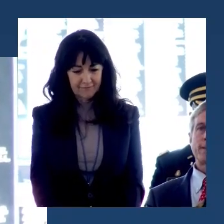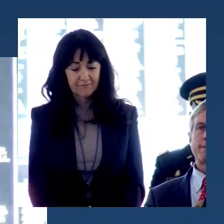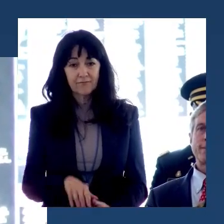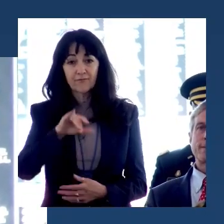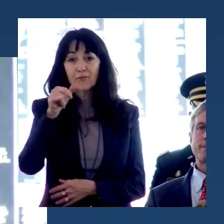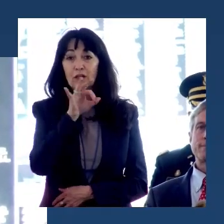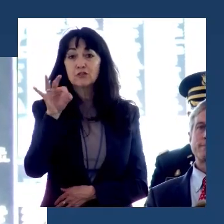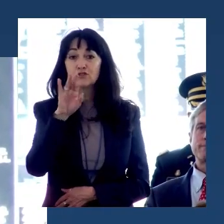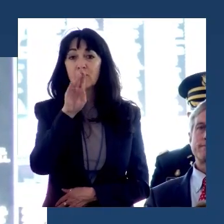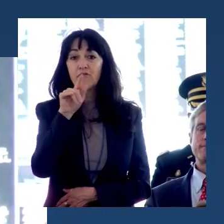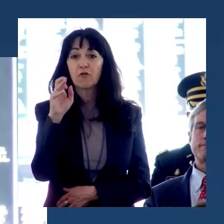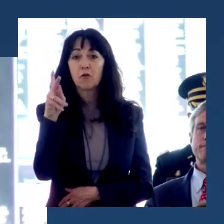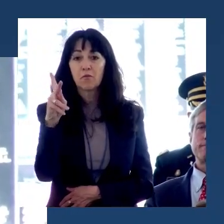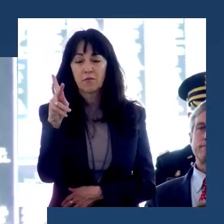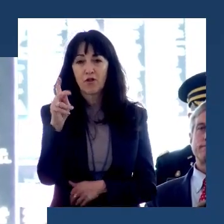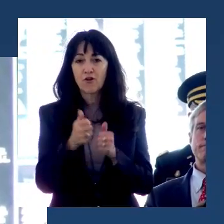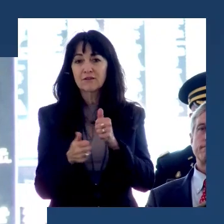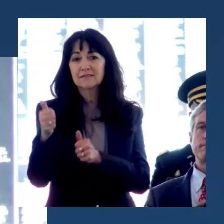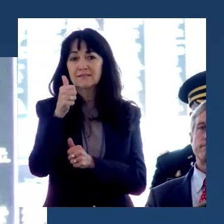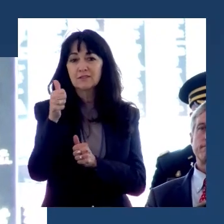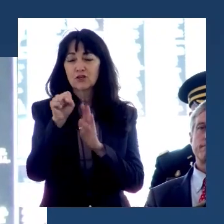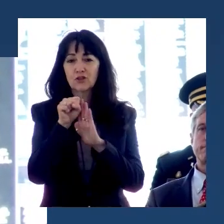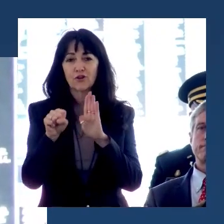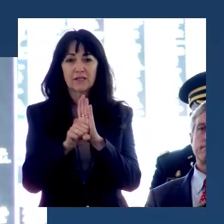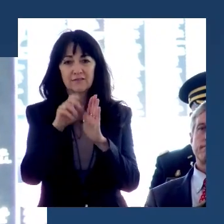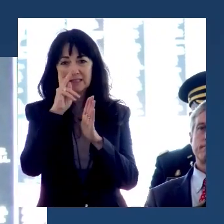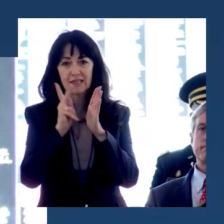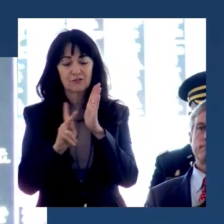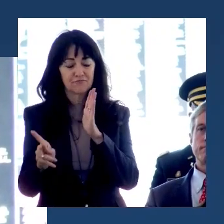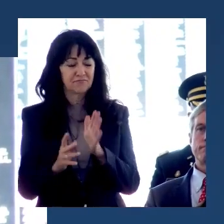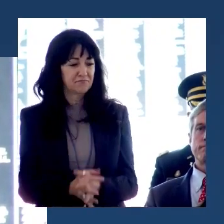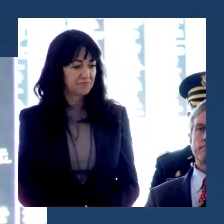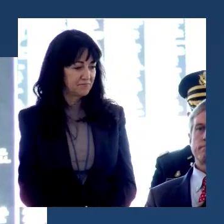Jeff Bullock, Secretary of State.